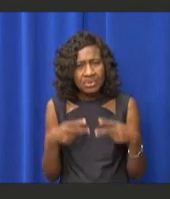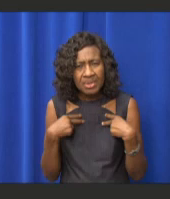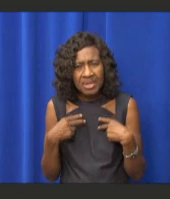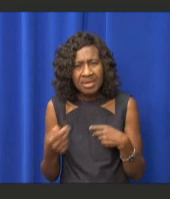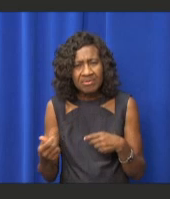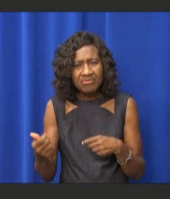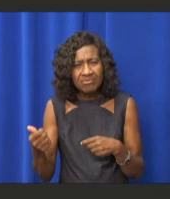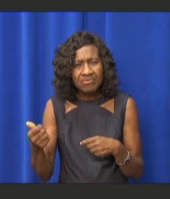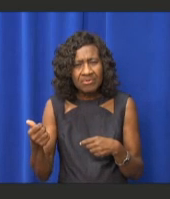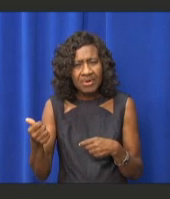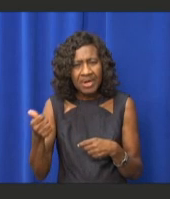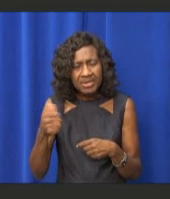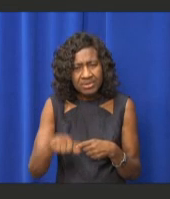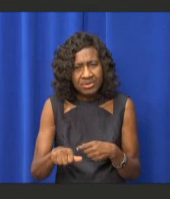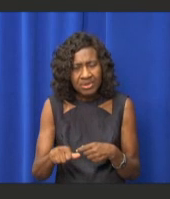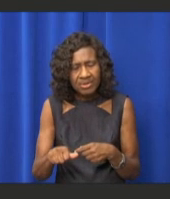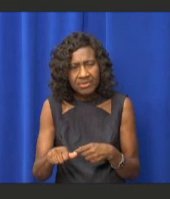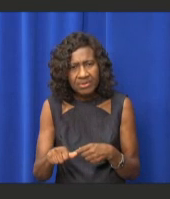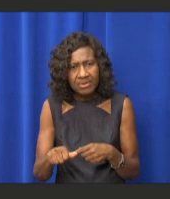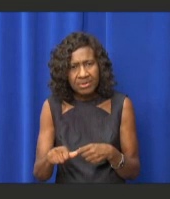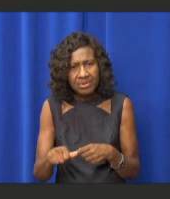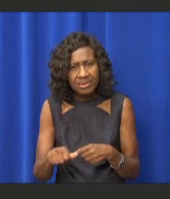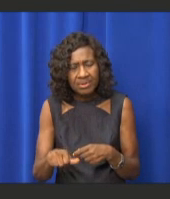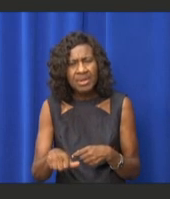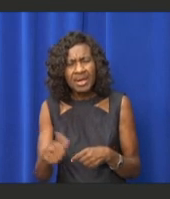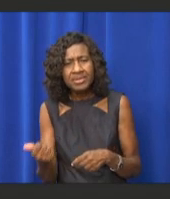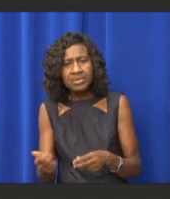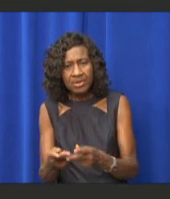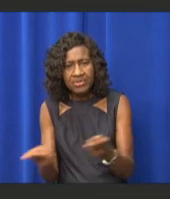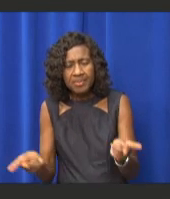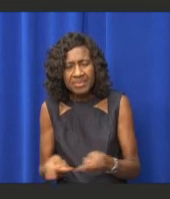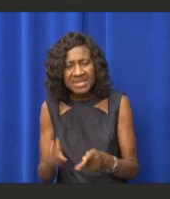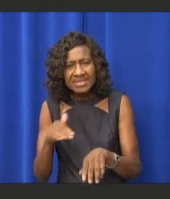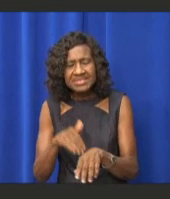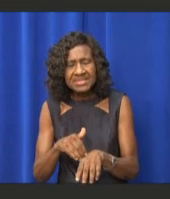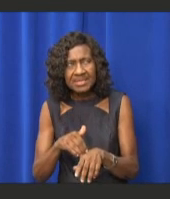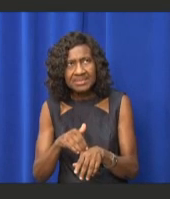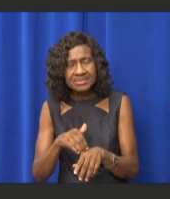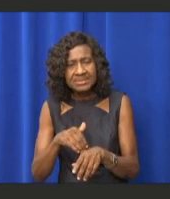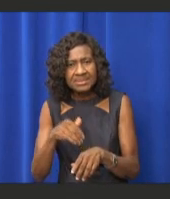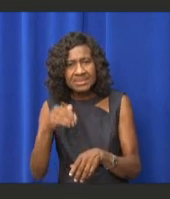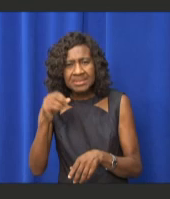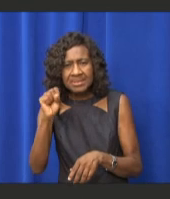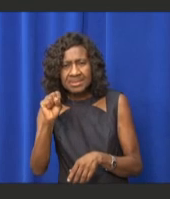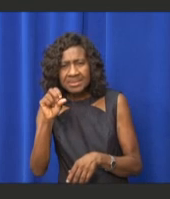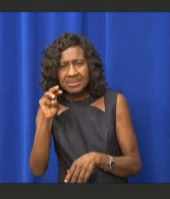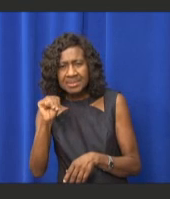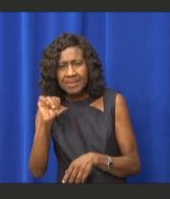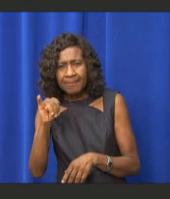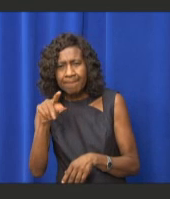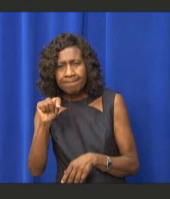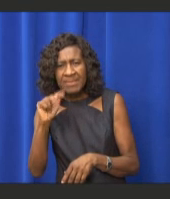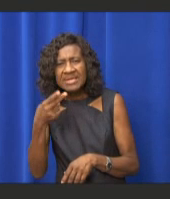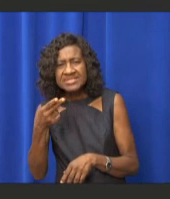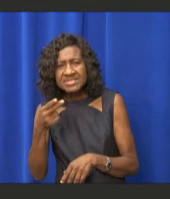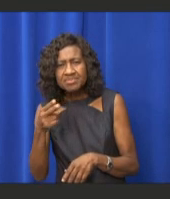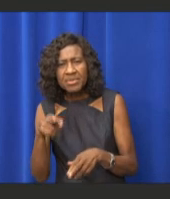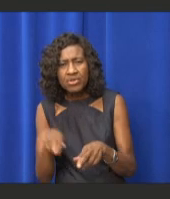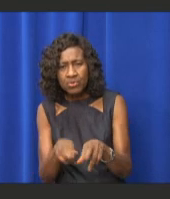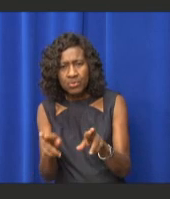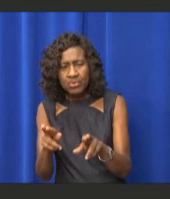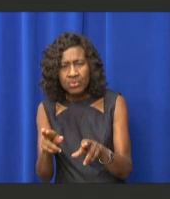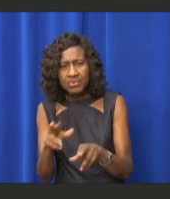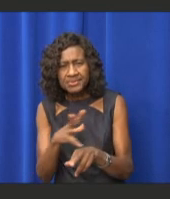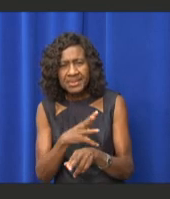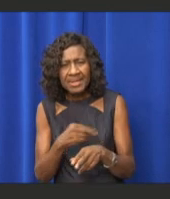at the Smith Road Center for refills. We have system for patients to call in for refills, and we have assigned doctors in the